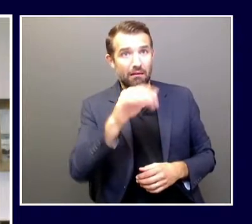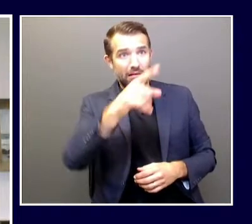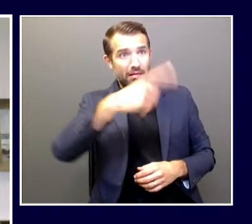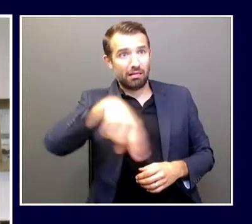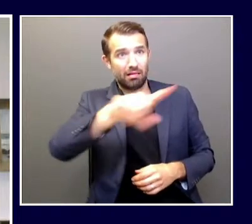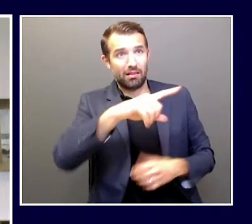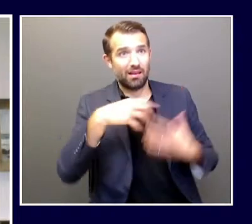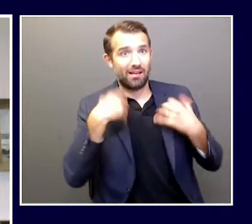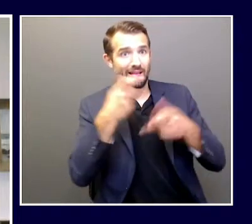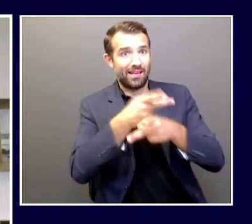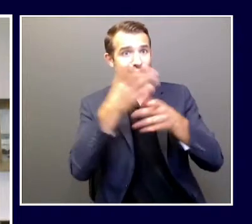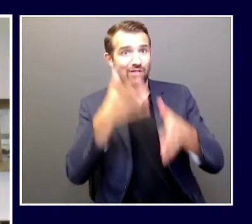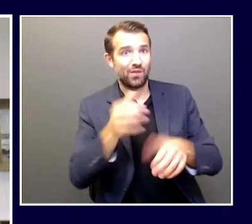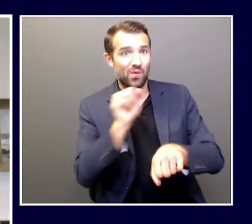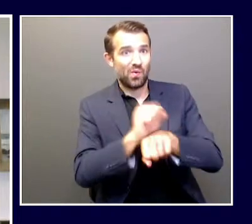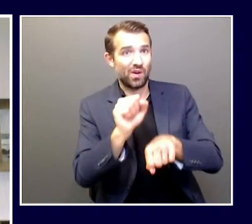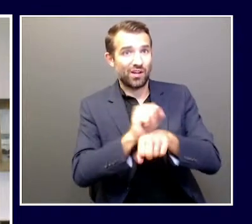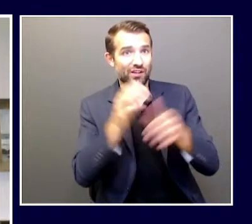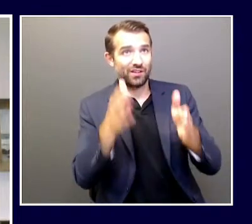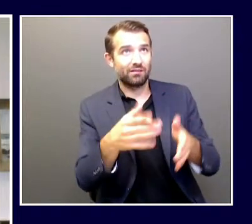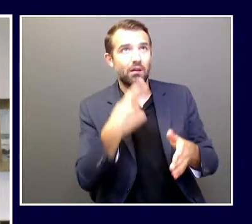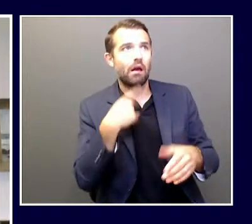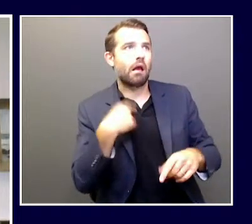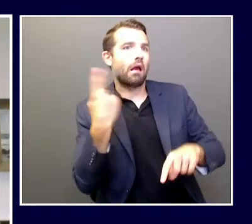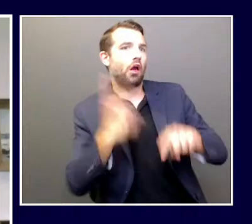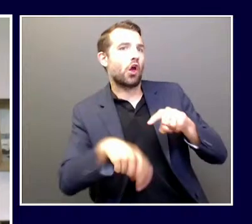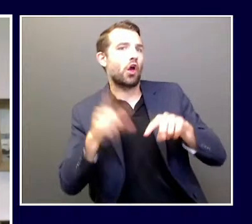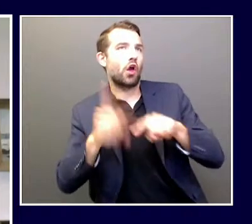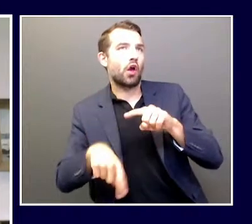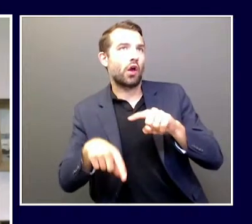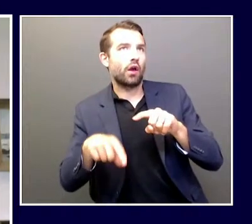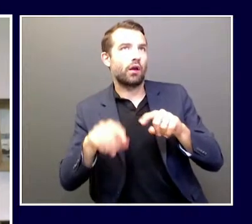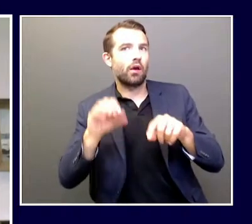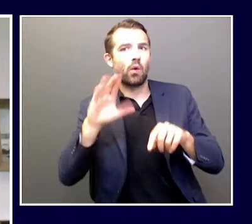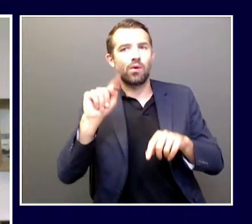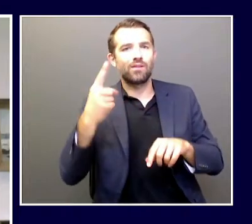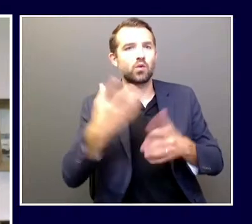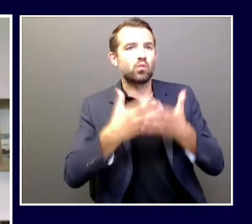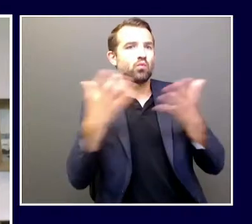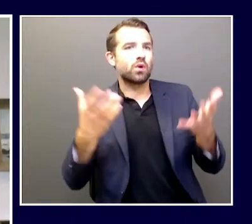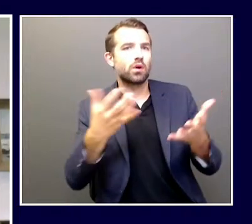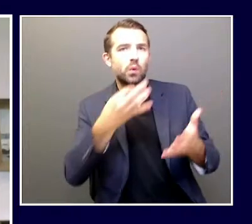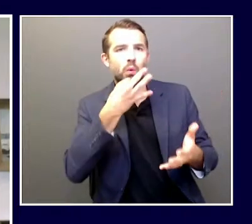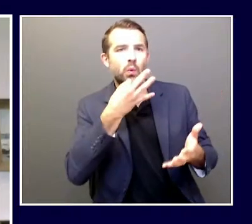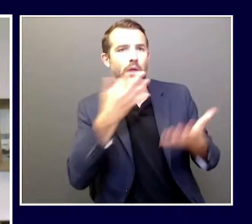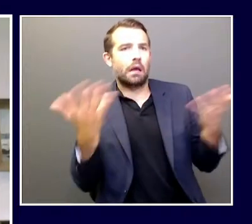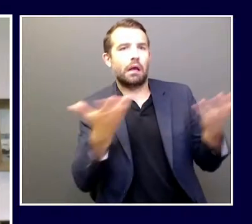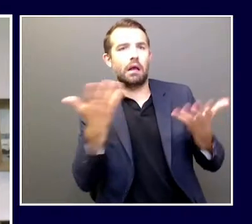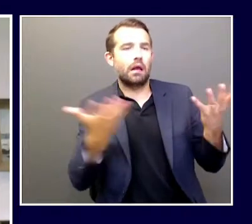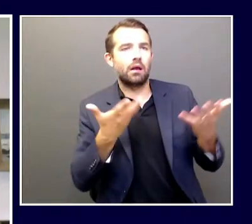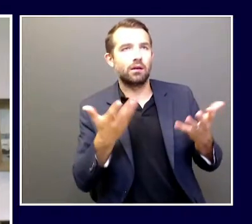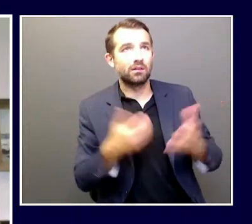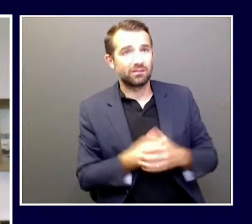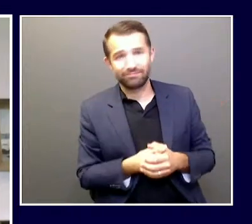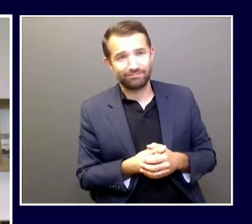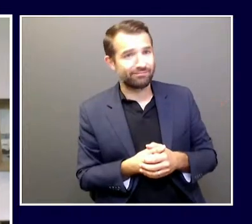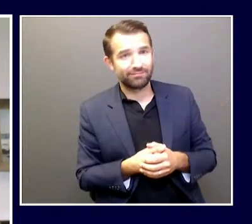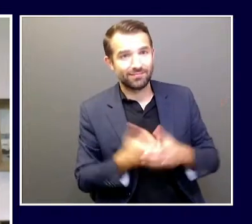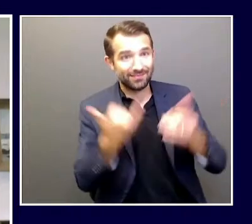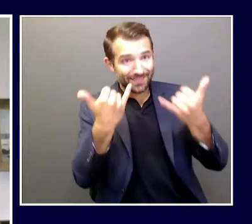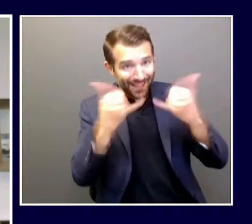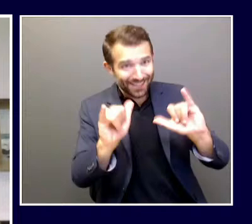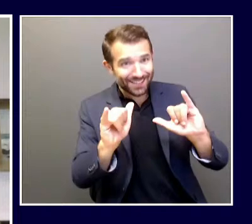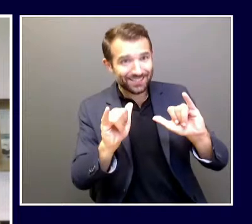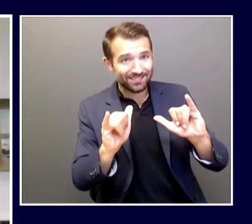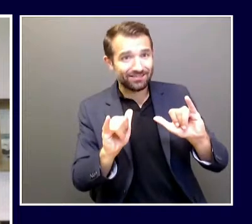workers becoming infected or exposed. So for those reasons, Patty, while I understand the concerns, for me, the prime directive